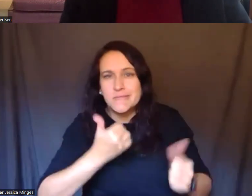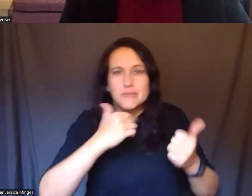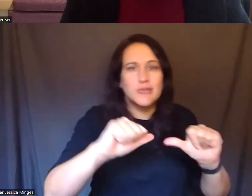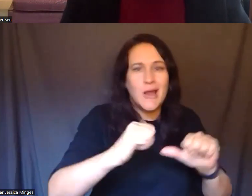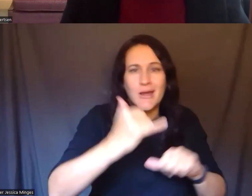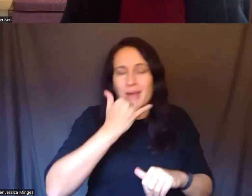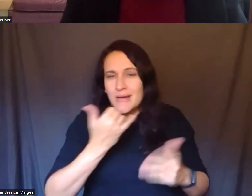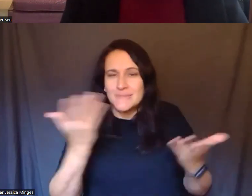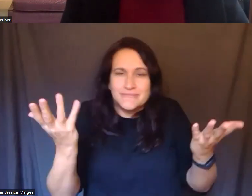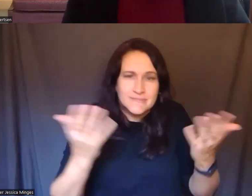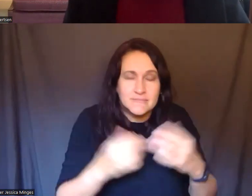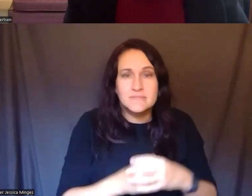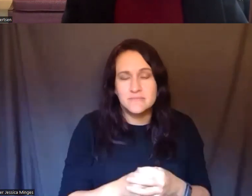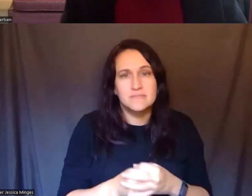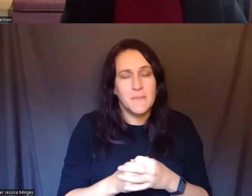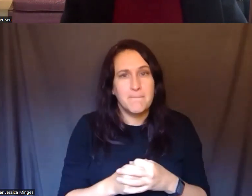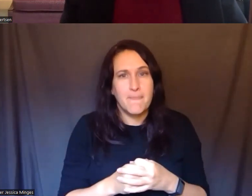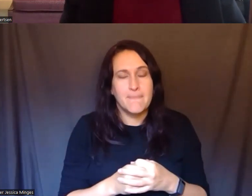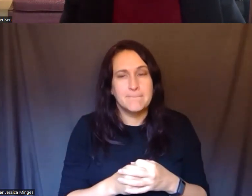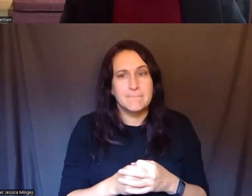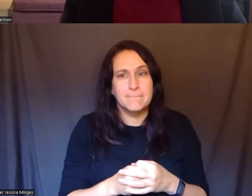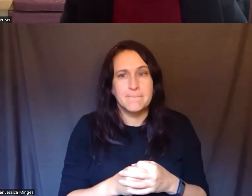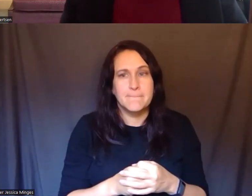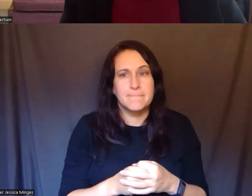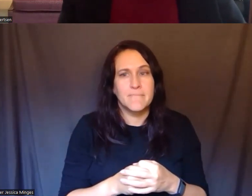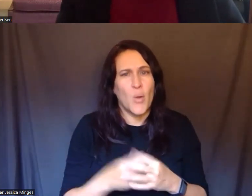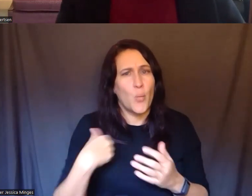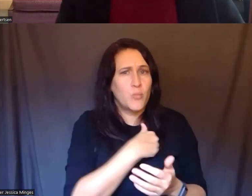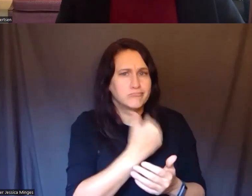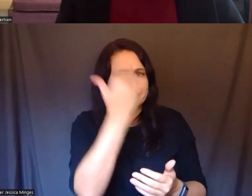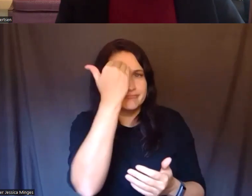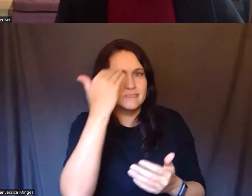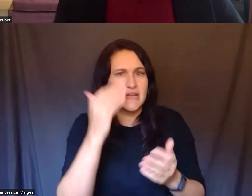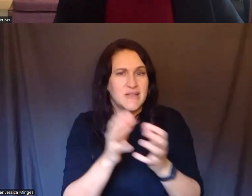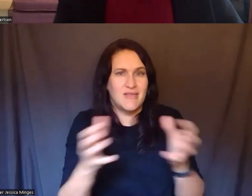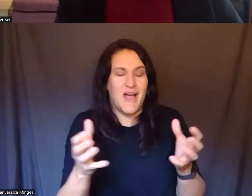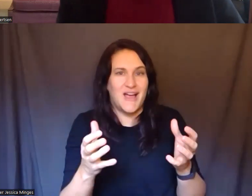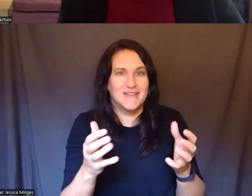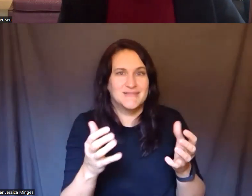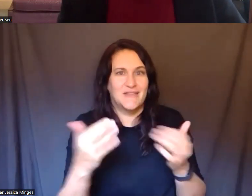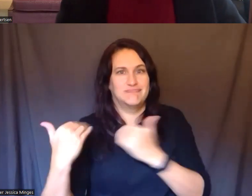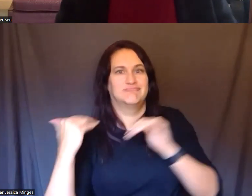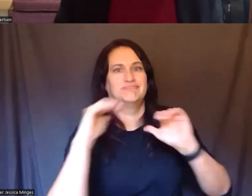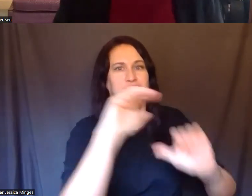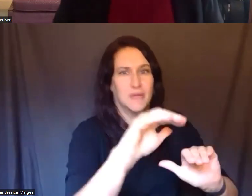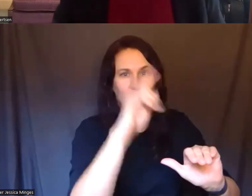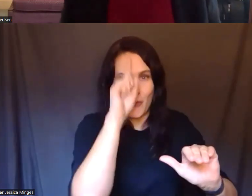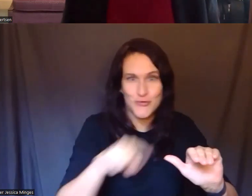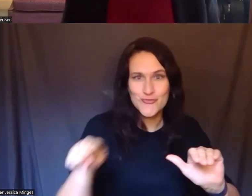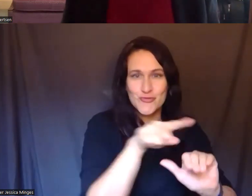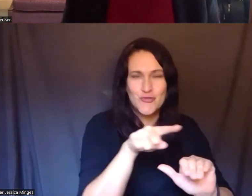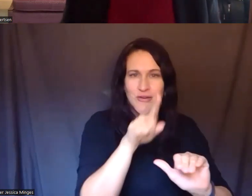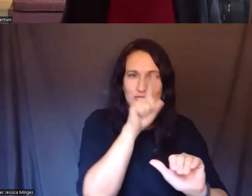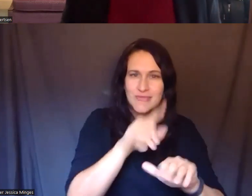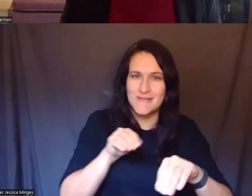And we're very aware of the fact that there's a lot on you to make this happen. So you need to be